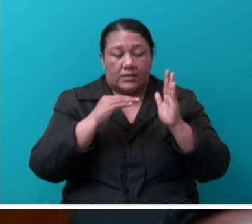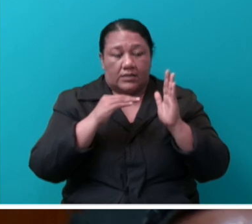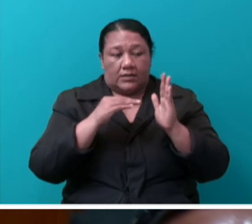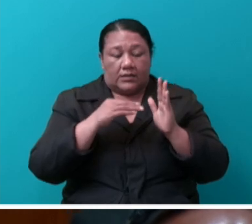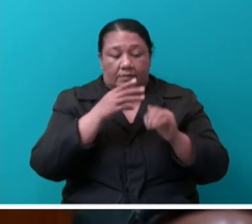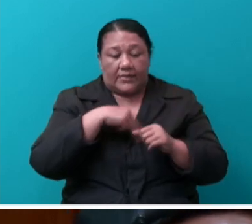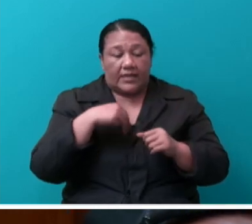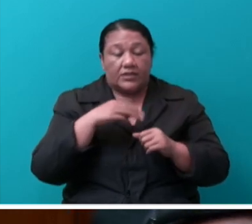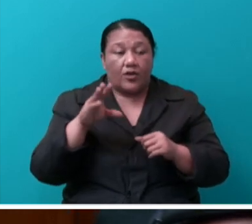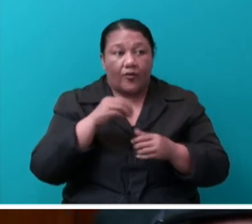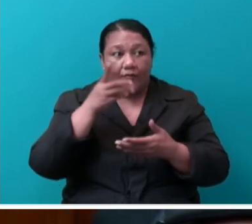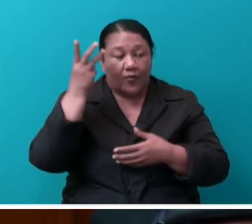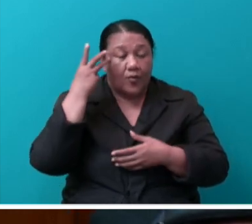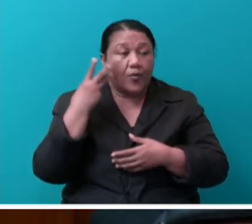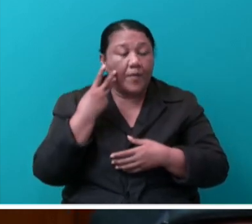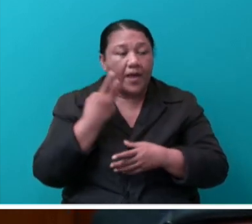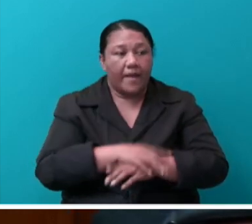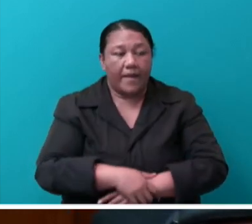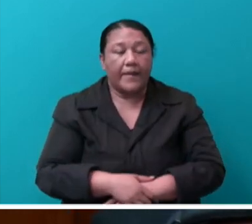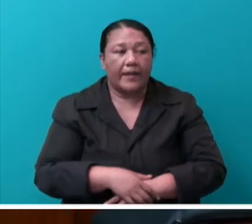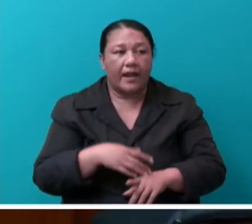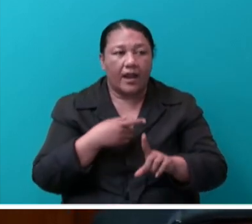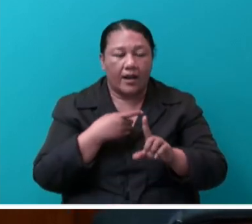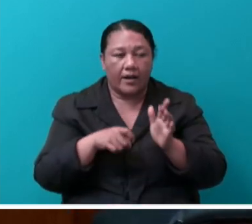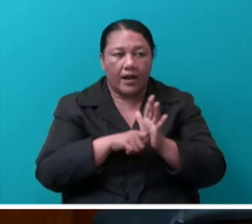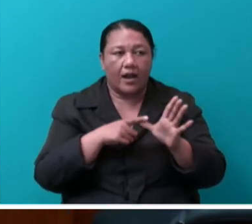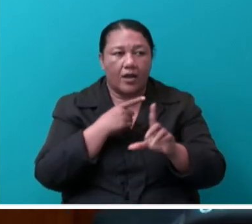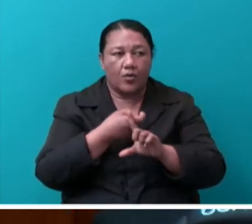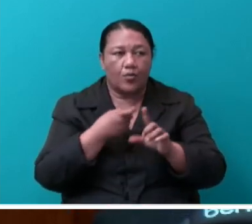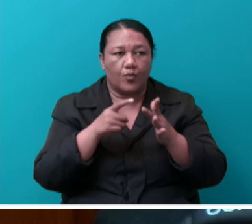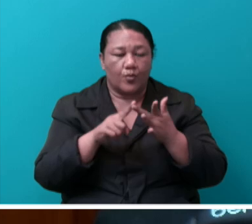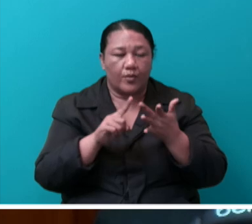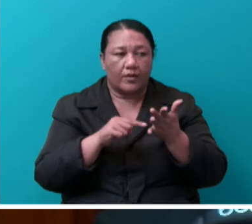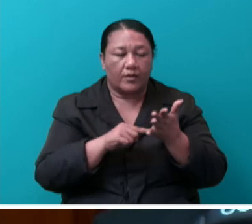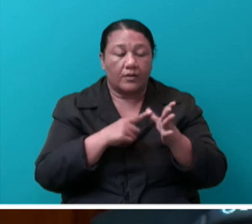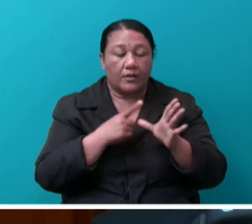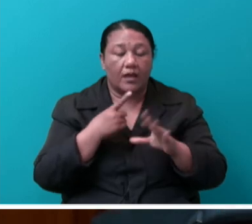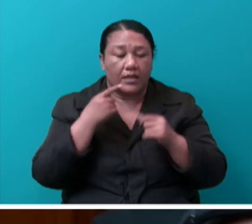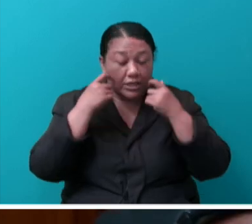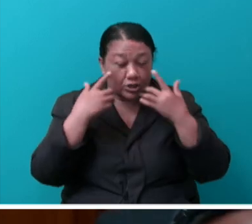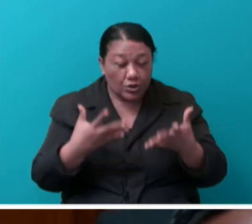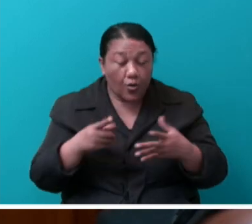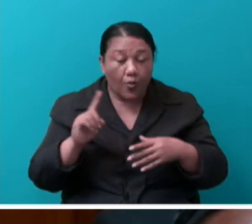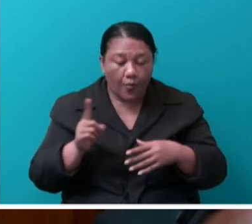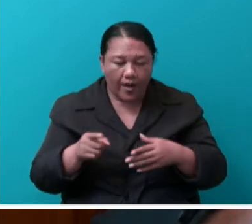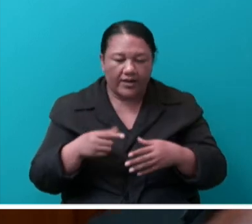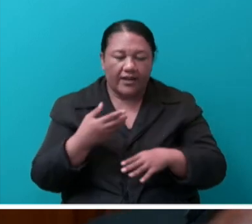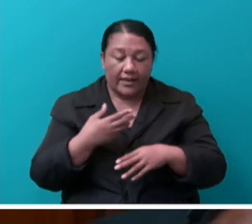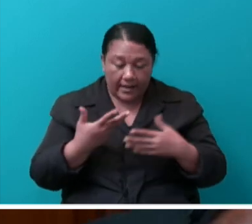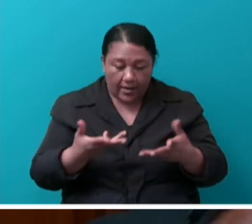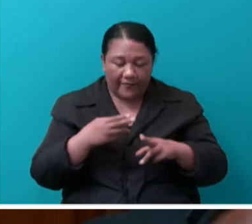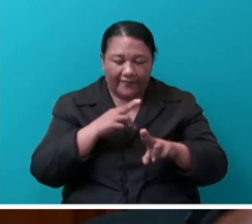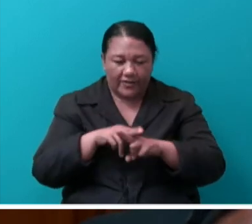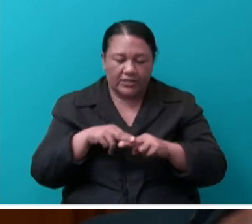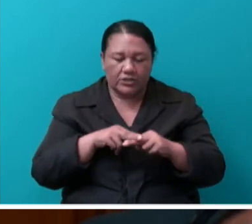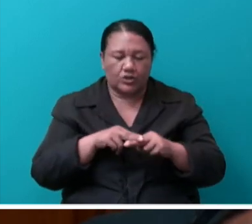but the selection of Fiji, Honorable Speaker, to chair these regional conferences shows Fiji's leadership in the Pacific,